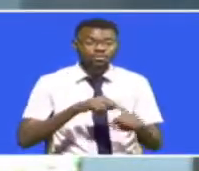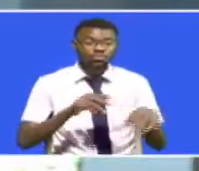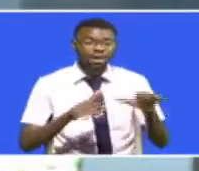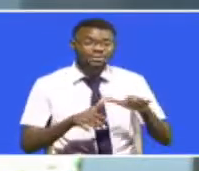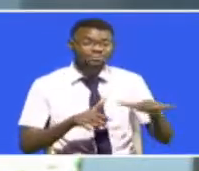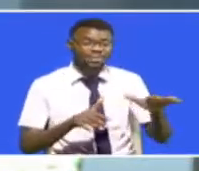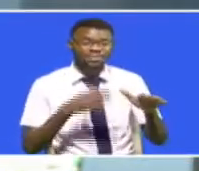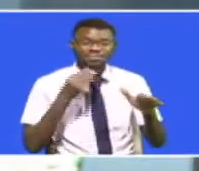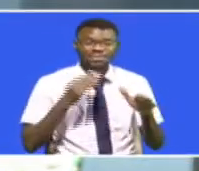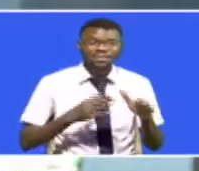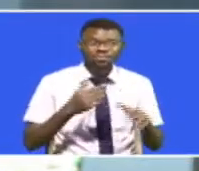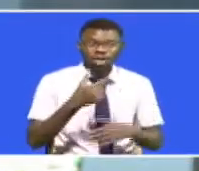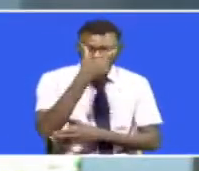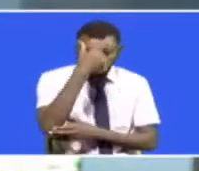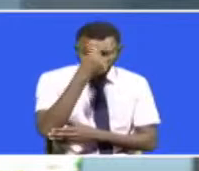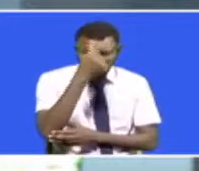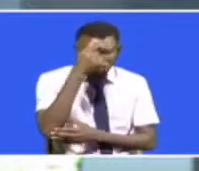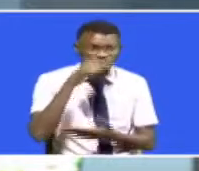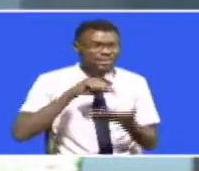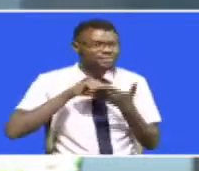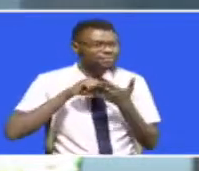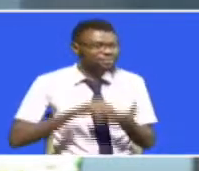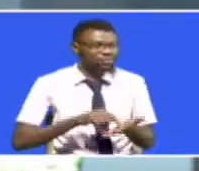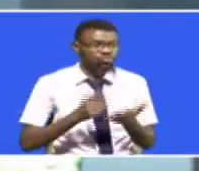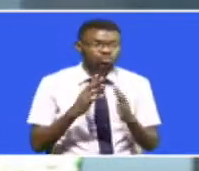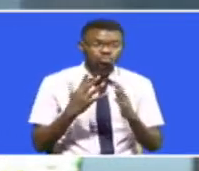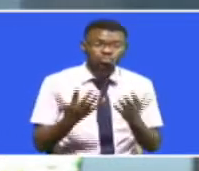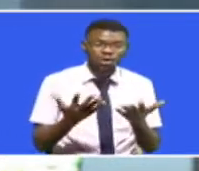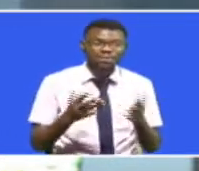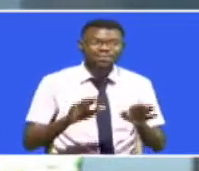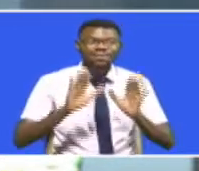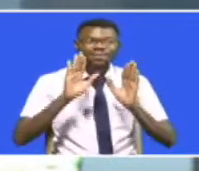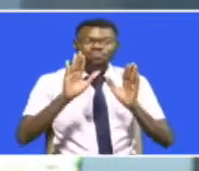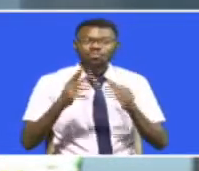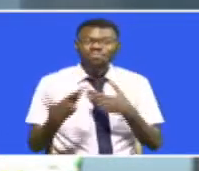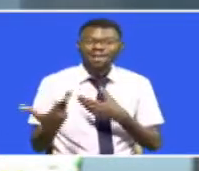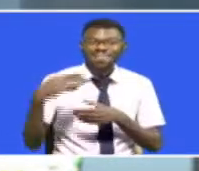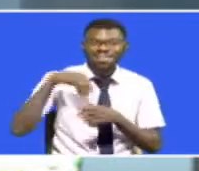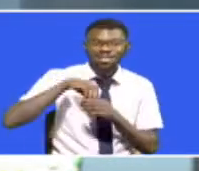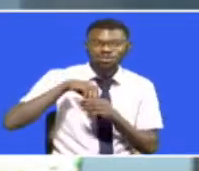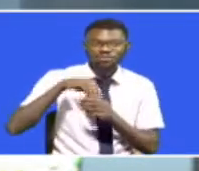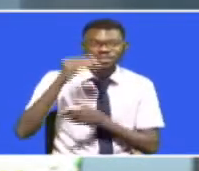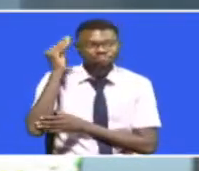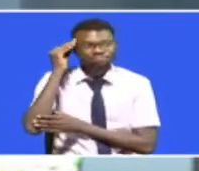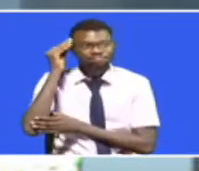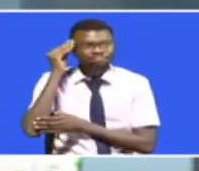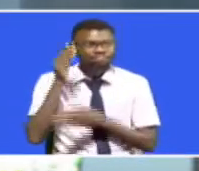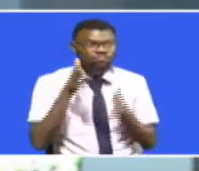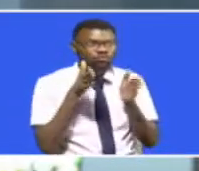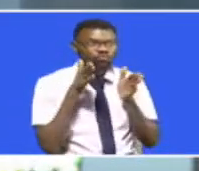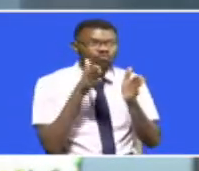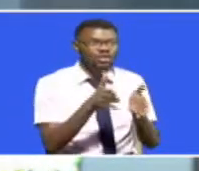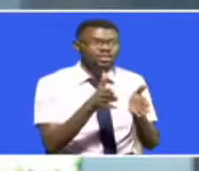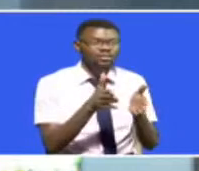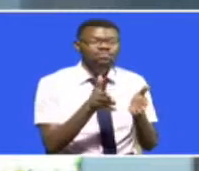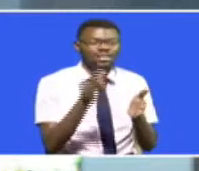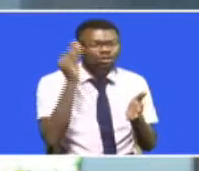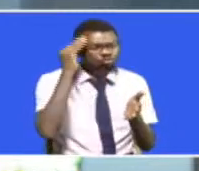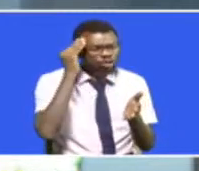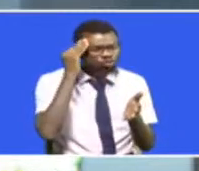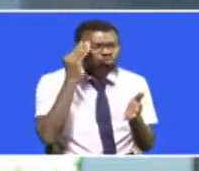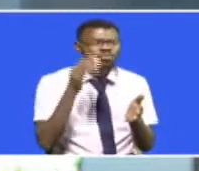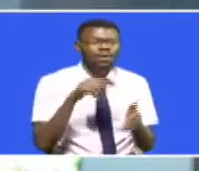Speaker Moses Wetangula has emphasized the importance of inclusive education, particularly focusing on the education of the boy